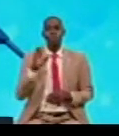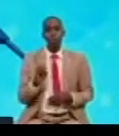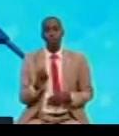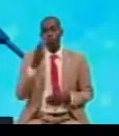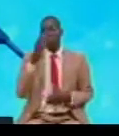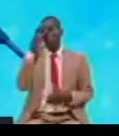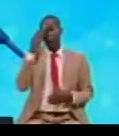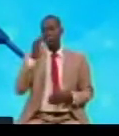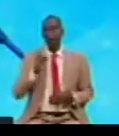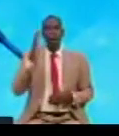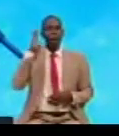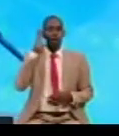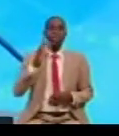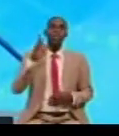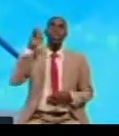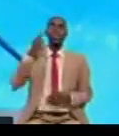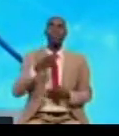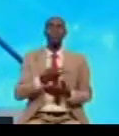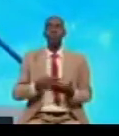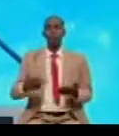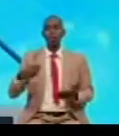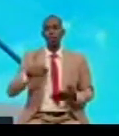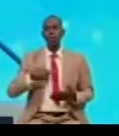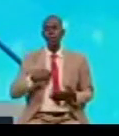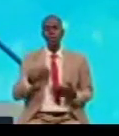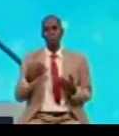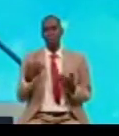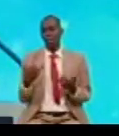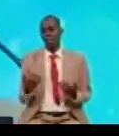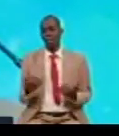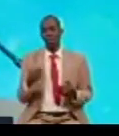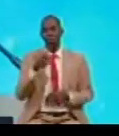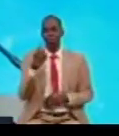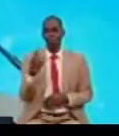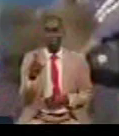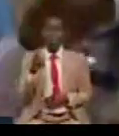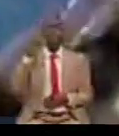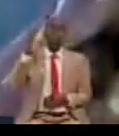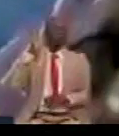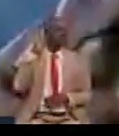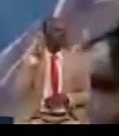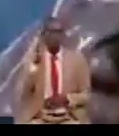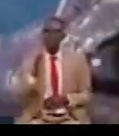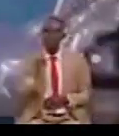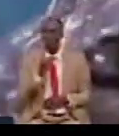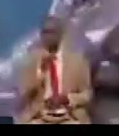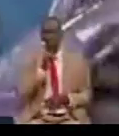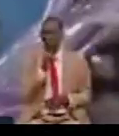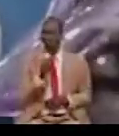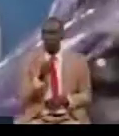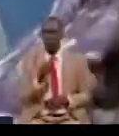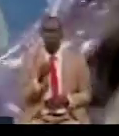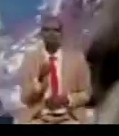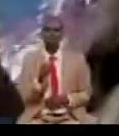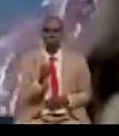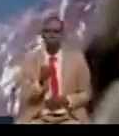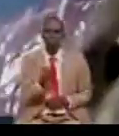So why would he fail now? He won't.